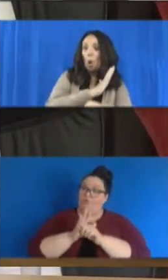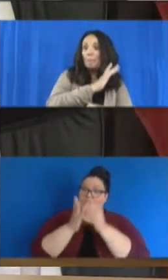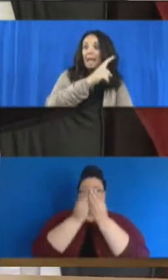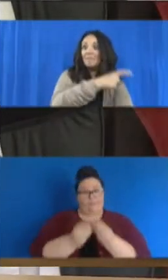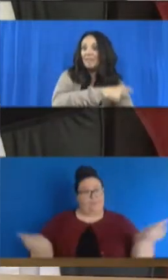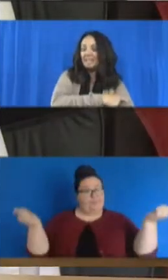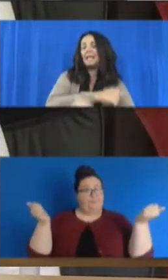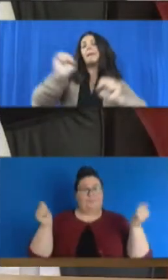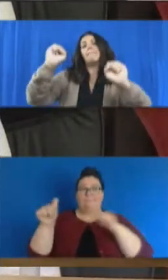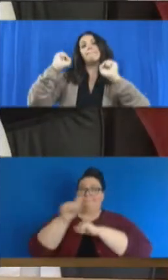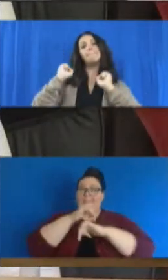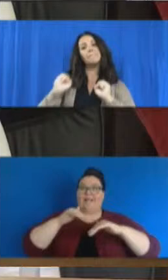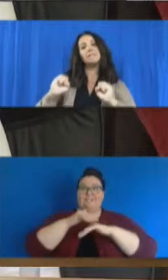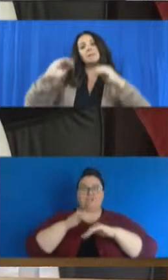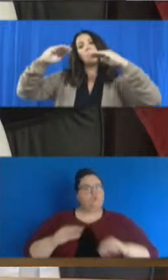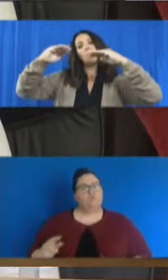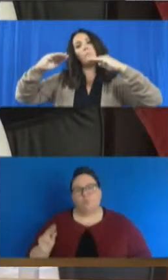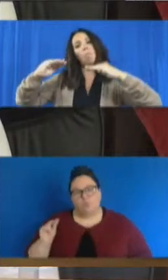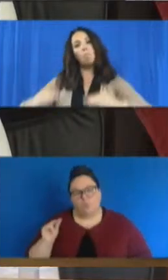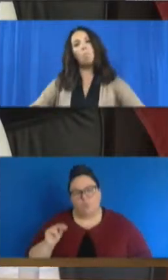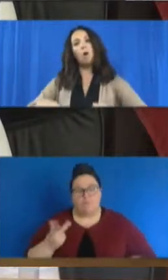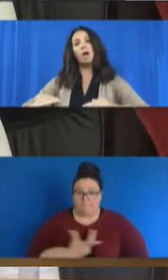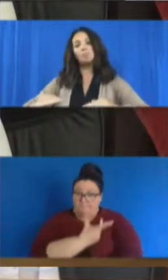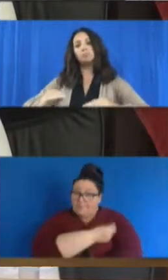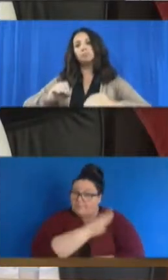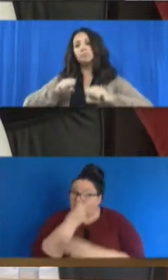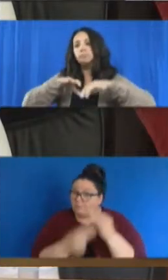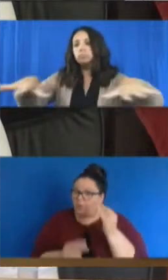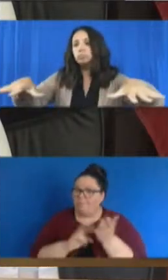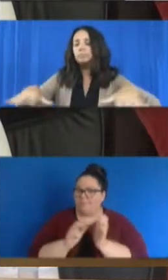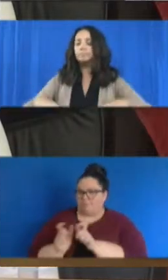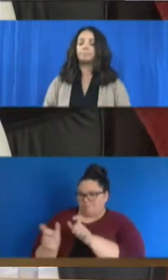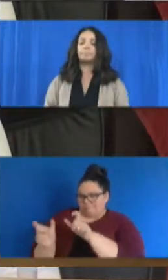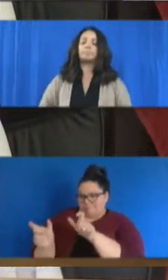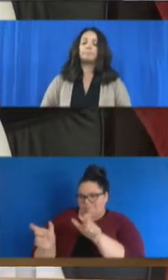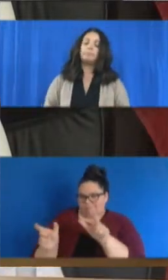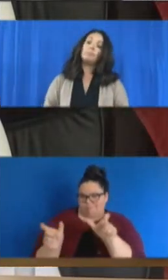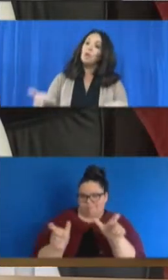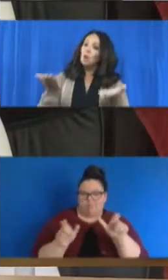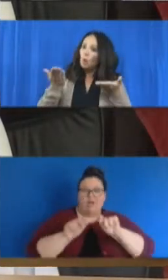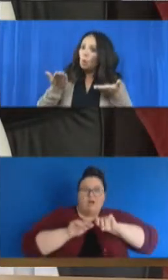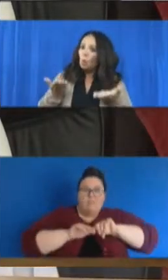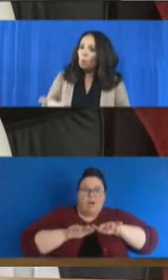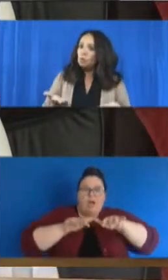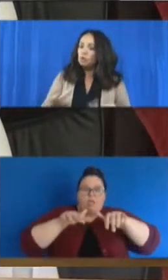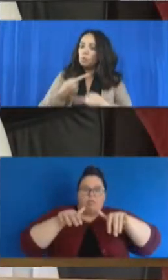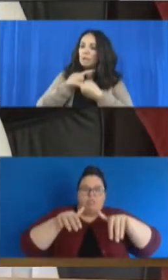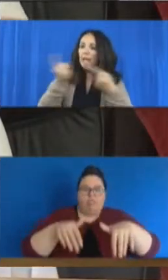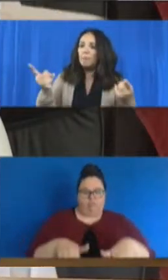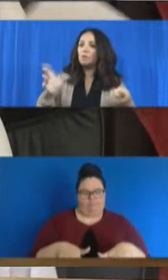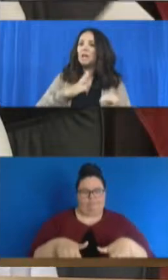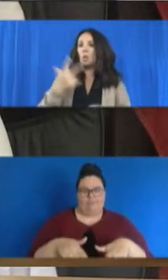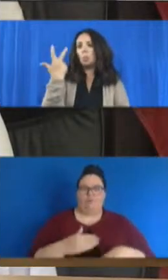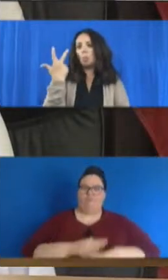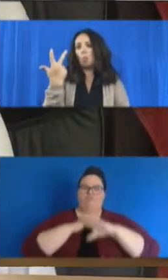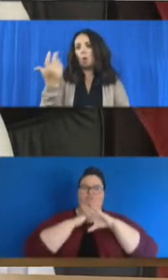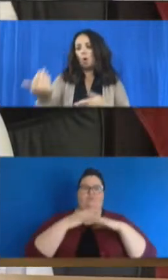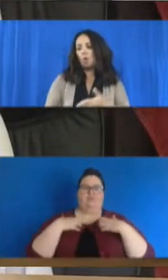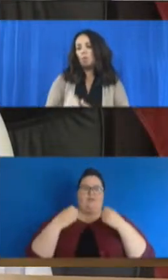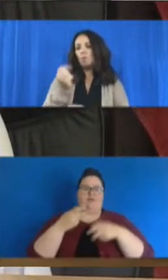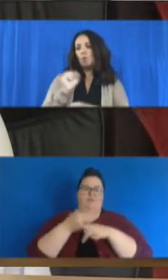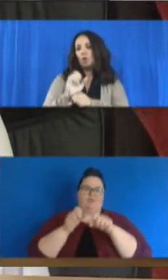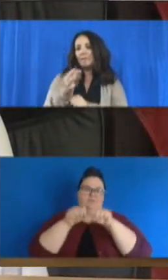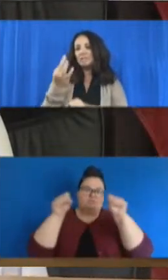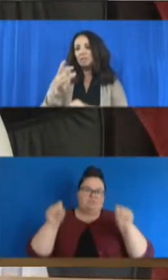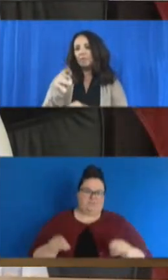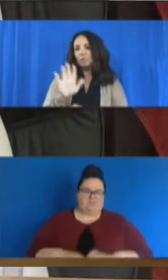ces personnes est un contact d'un cas déjà confirmé, alors que l'autre cas est lié à un voyage. Il y a un nouveau cas relié à un